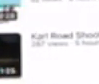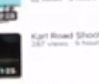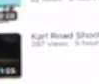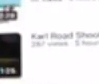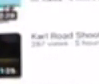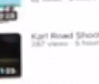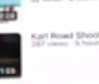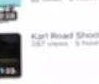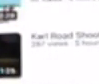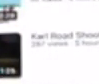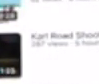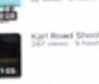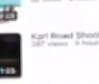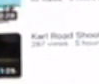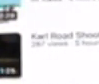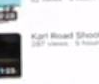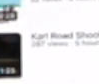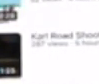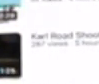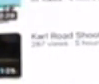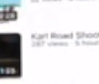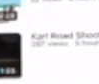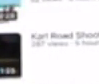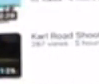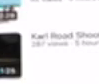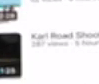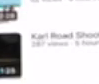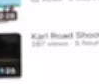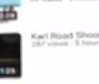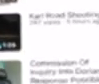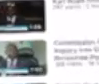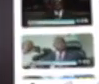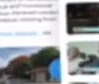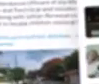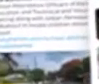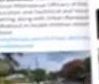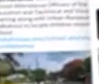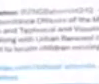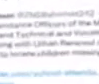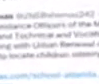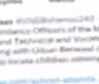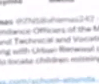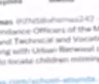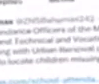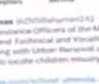the news or want to stay ahead, subscribe to our YouTube channel or